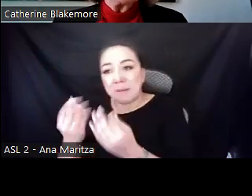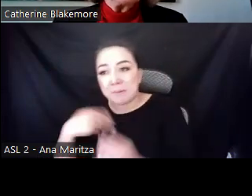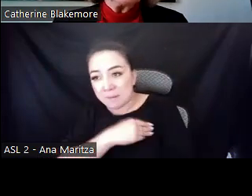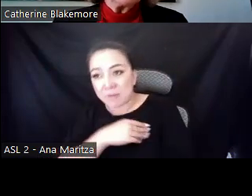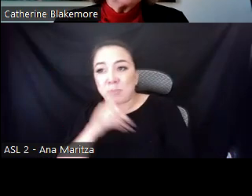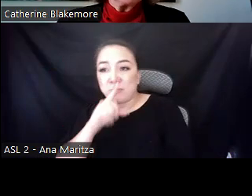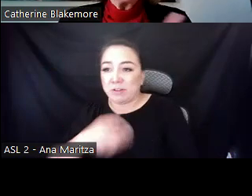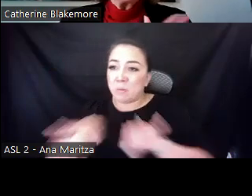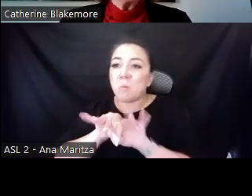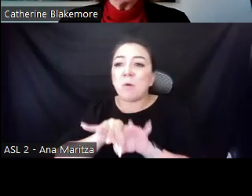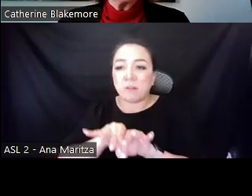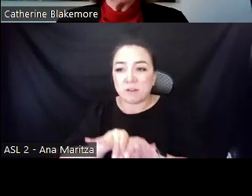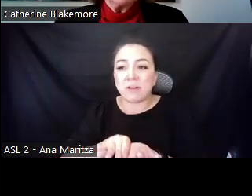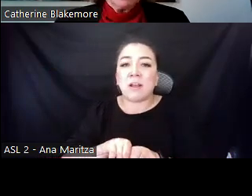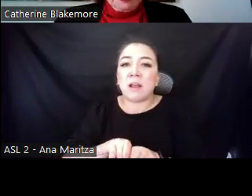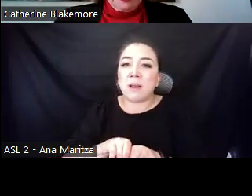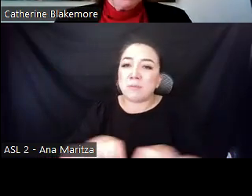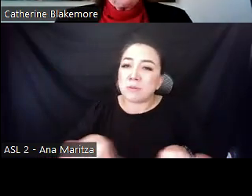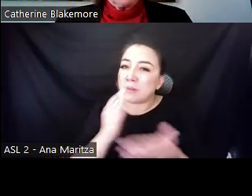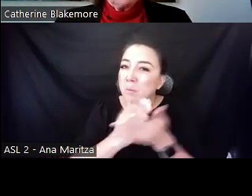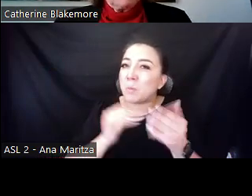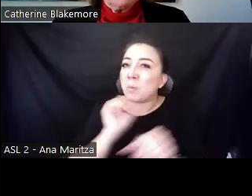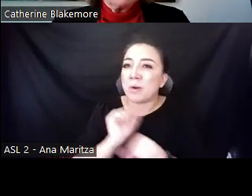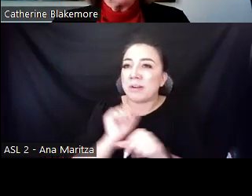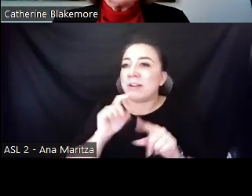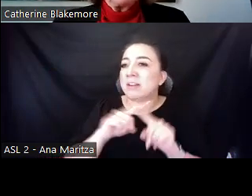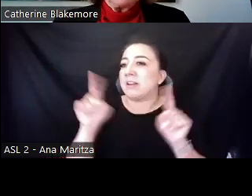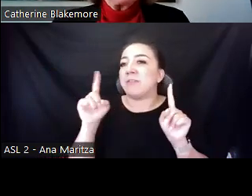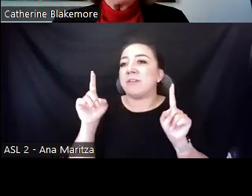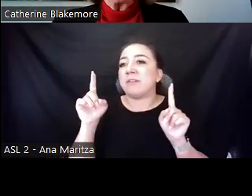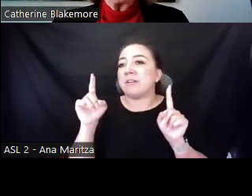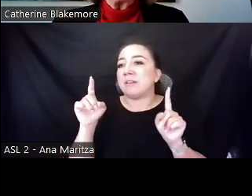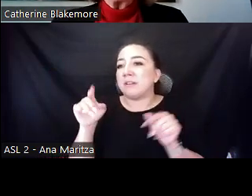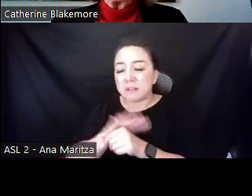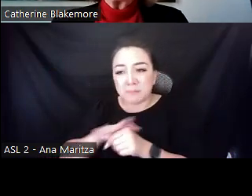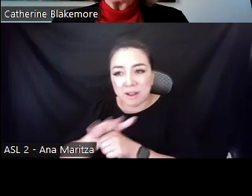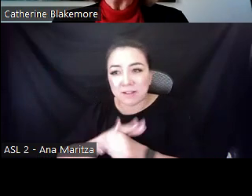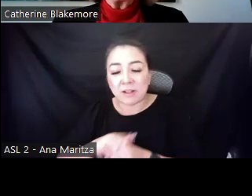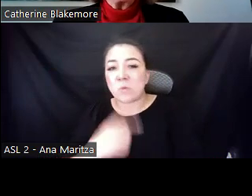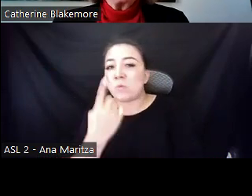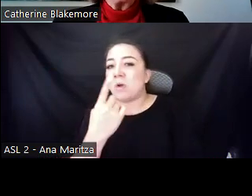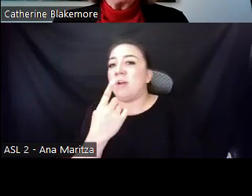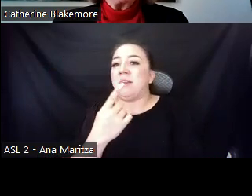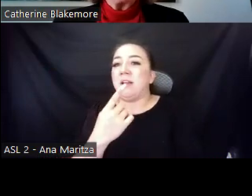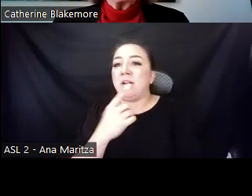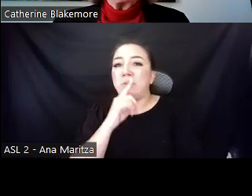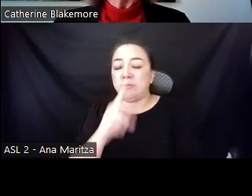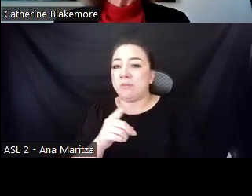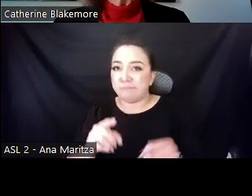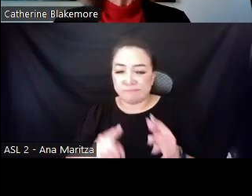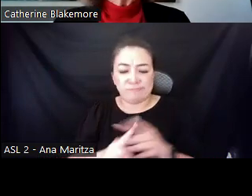really important. I'm doing some work in a different space, and one of the things I was struck by